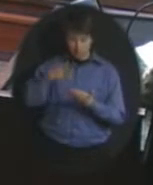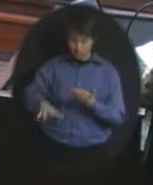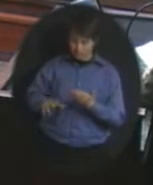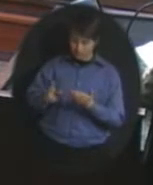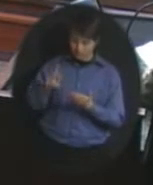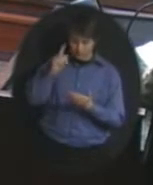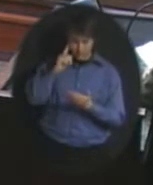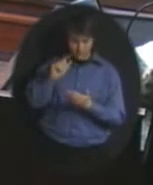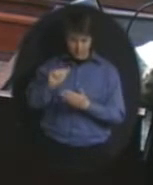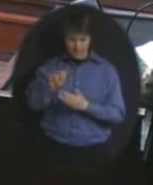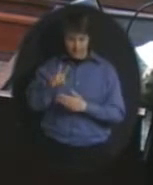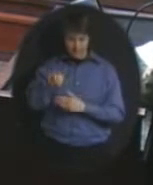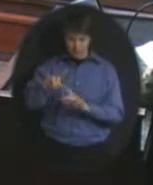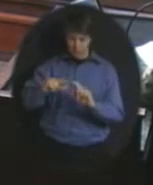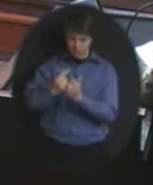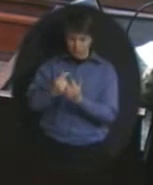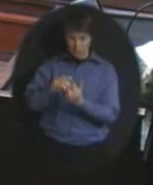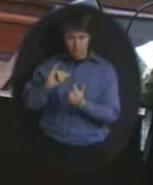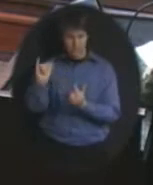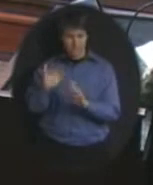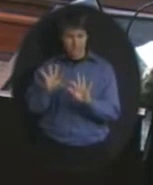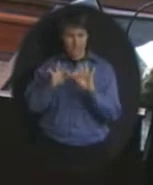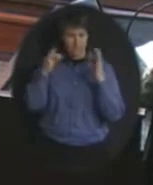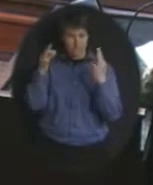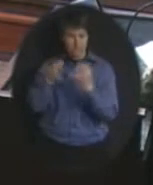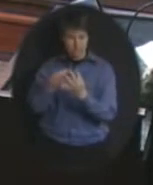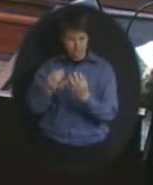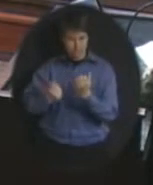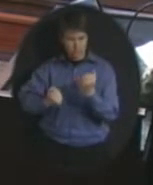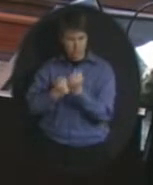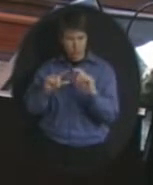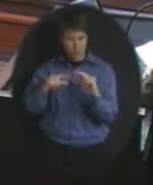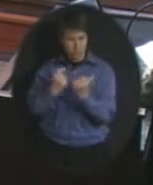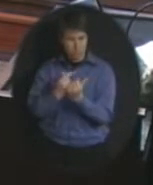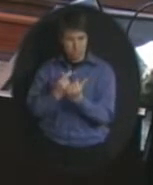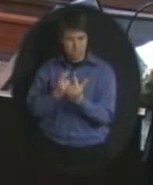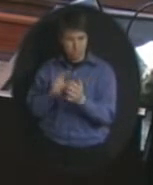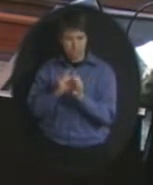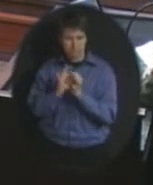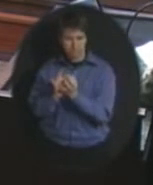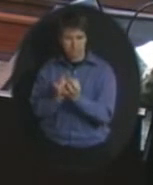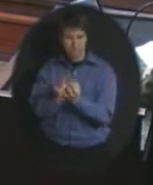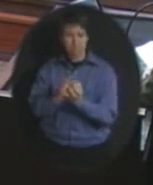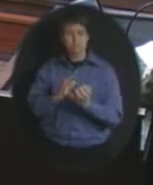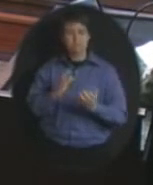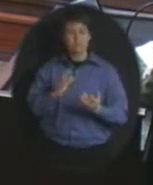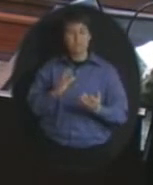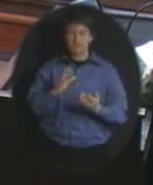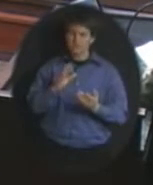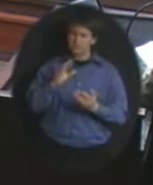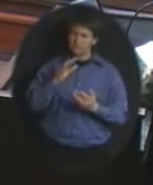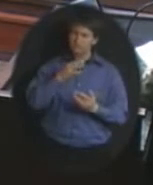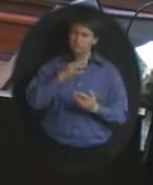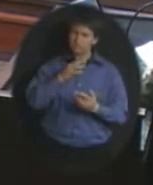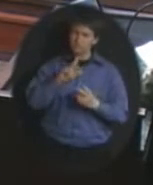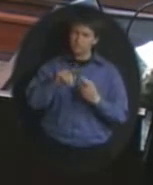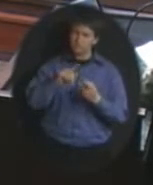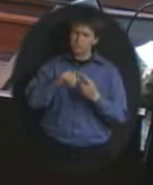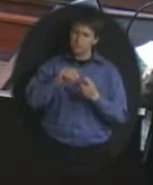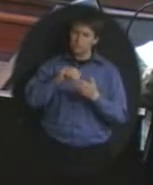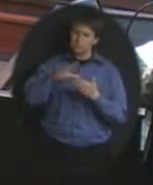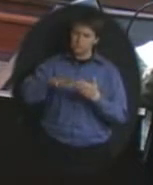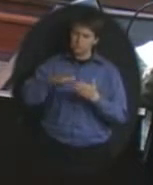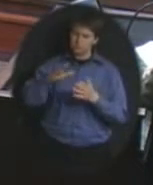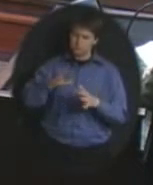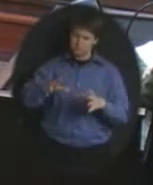as a family. Family, yes. And it's their support group. So when kids are accepted into the program, say